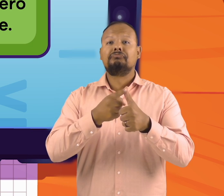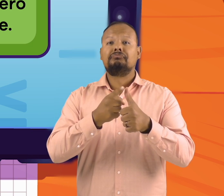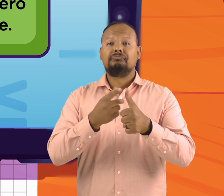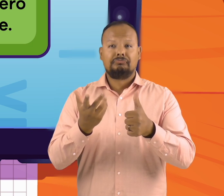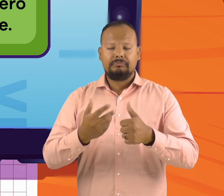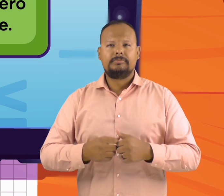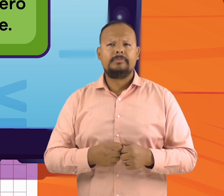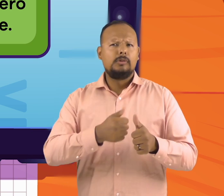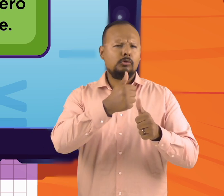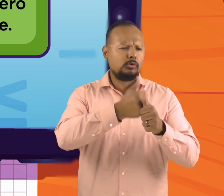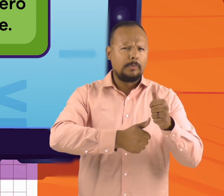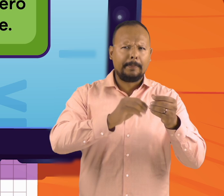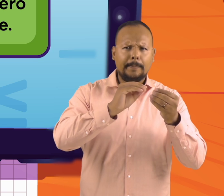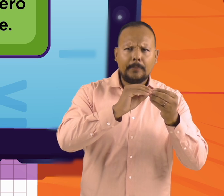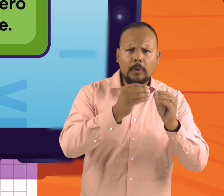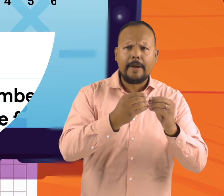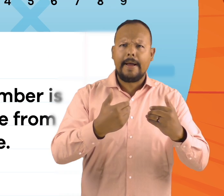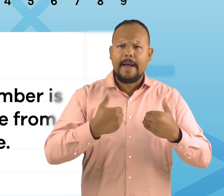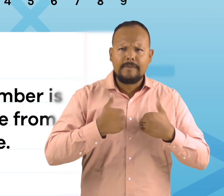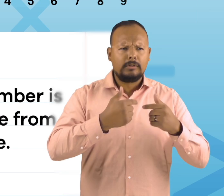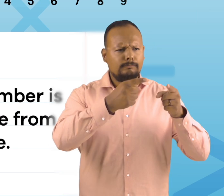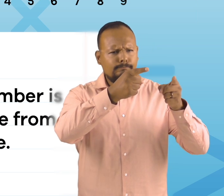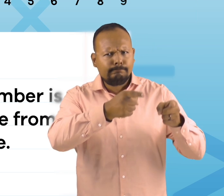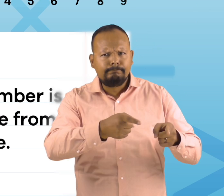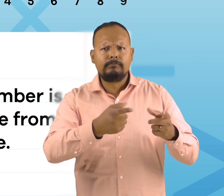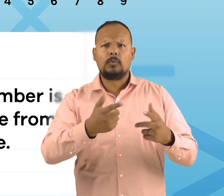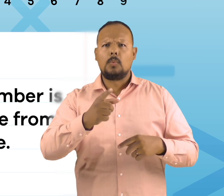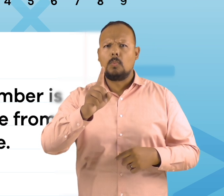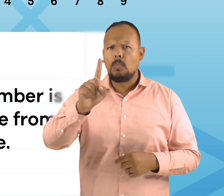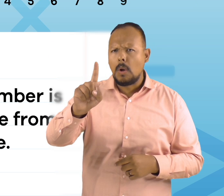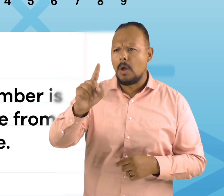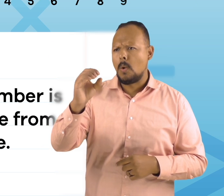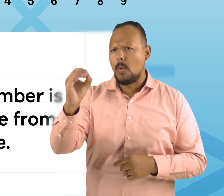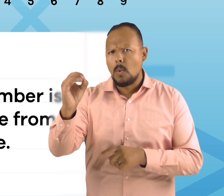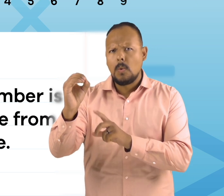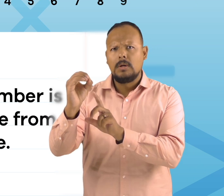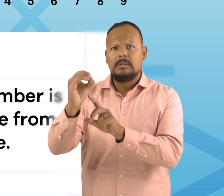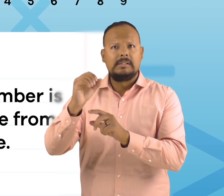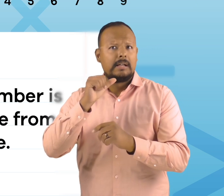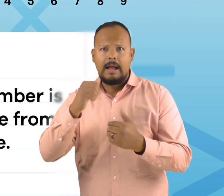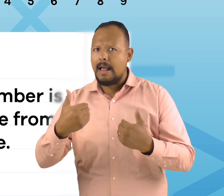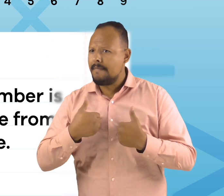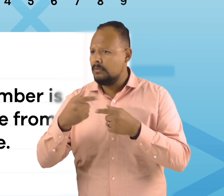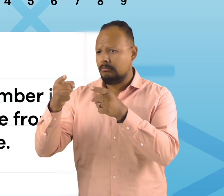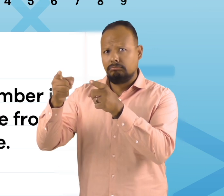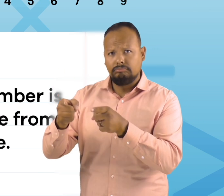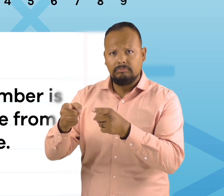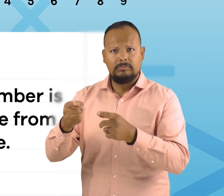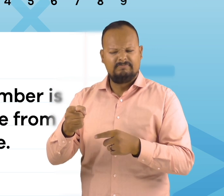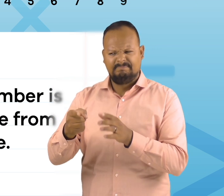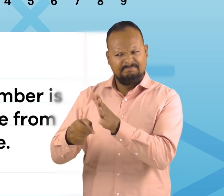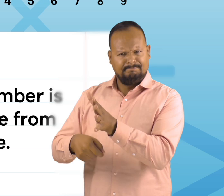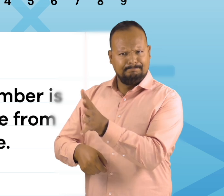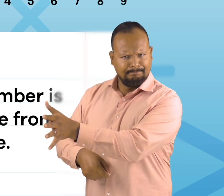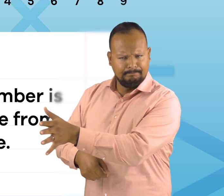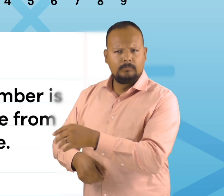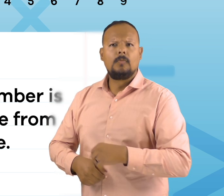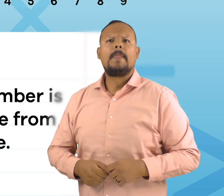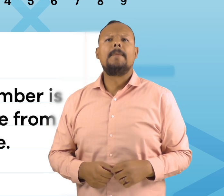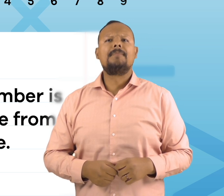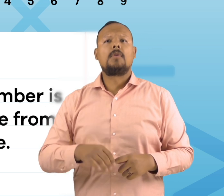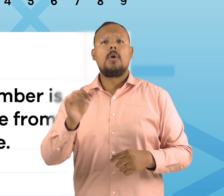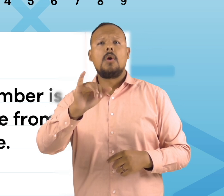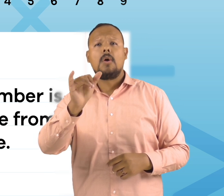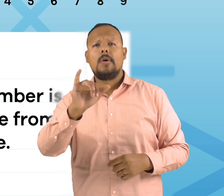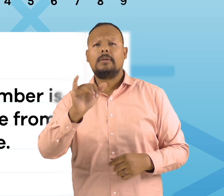has an absolute value. Second, the absolute value of a number is determined by its distance from